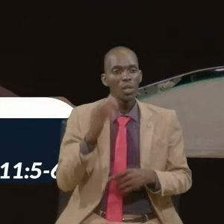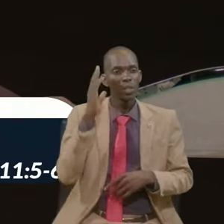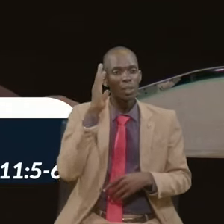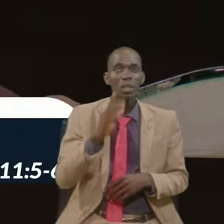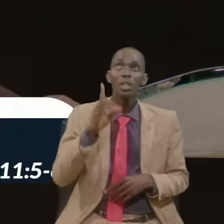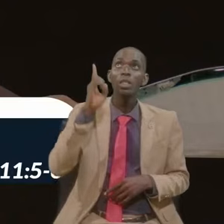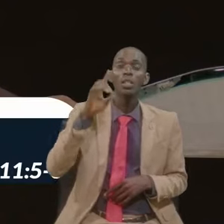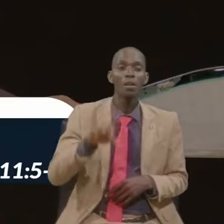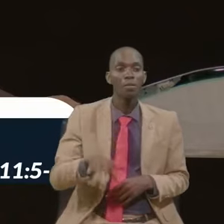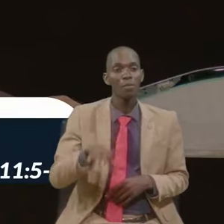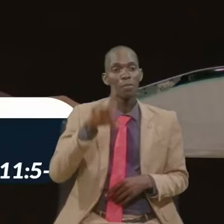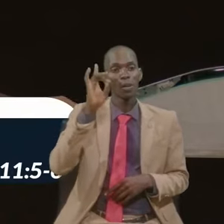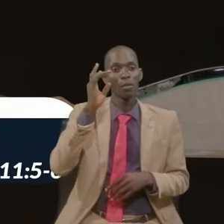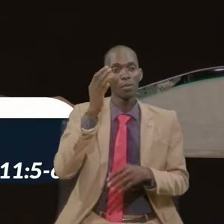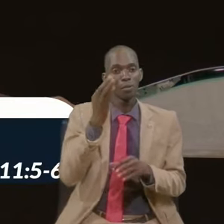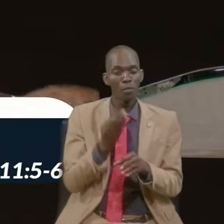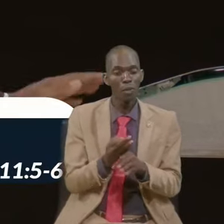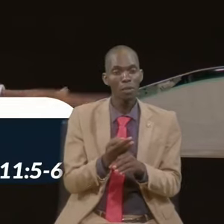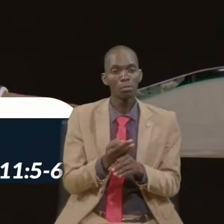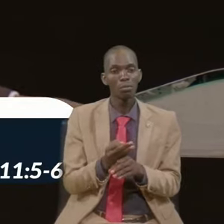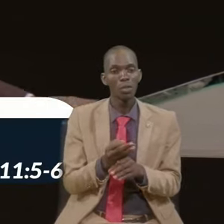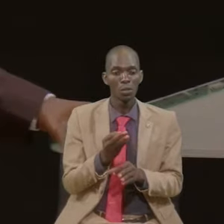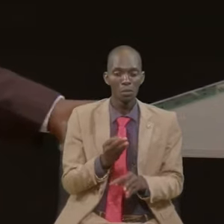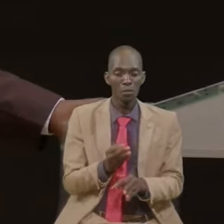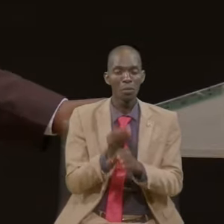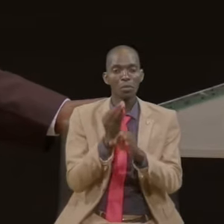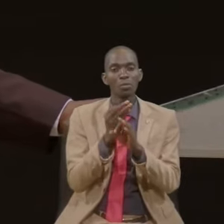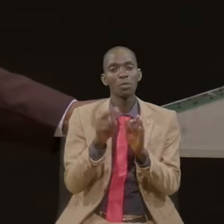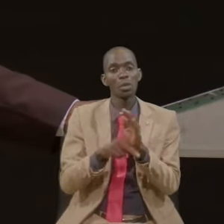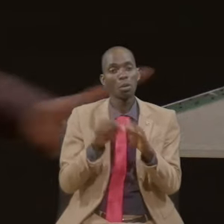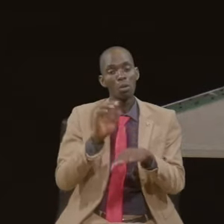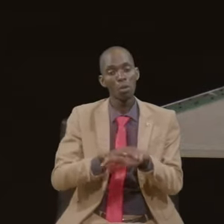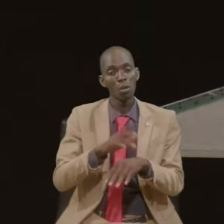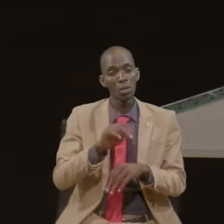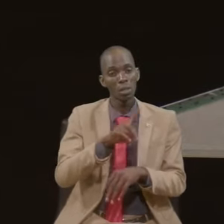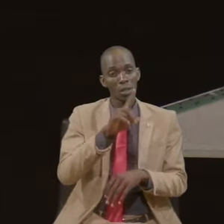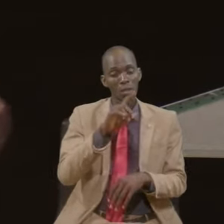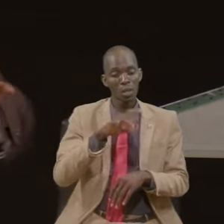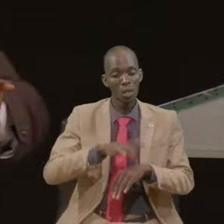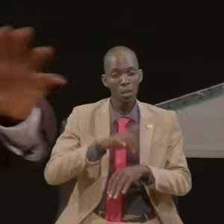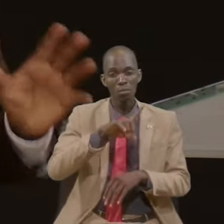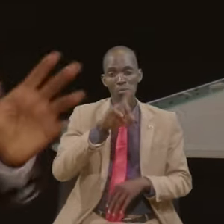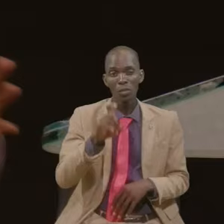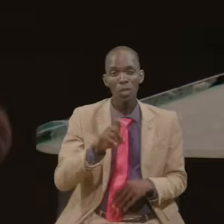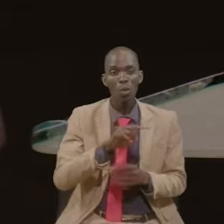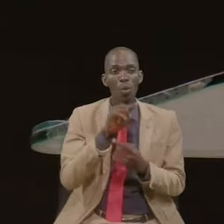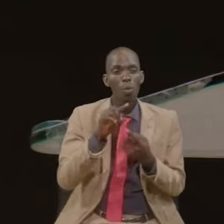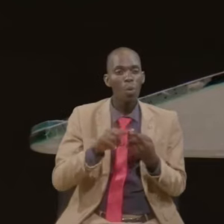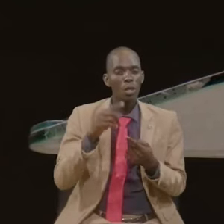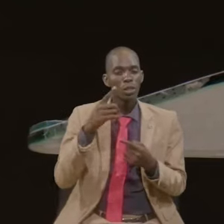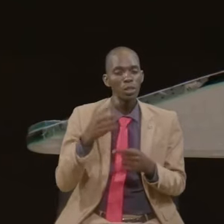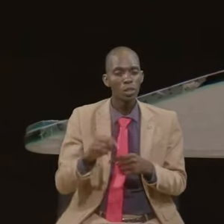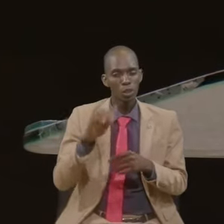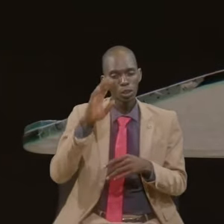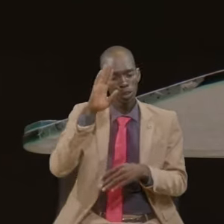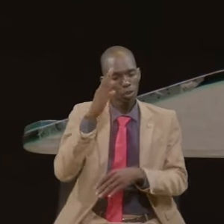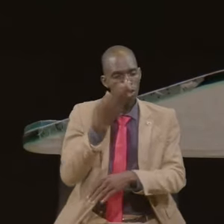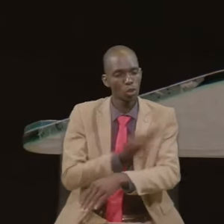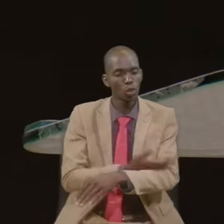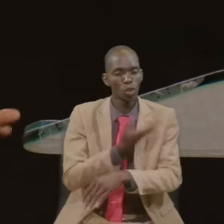find faith, faithfulness on the earth? When the Son of Man